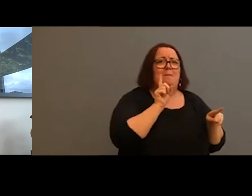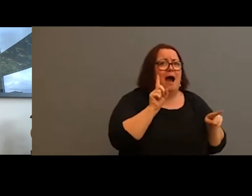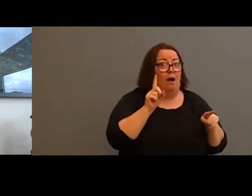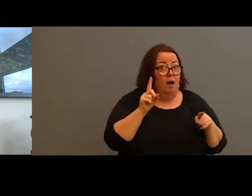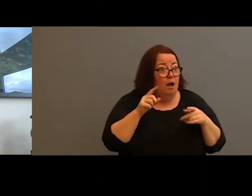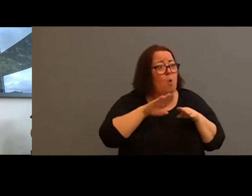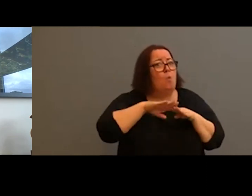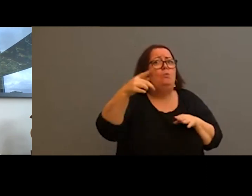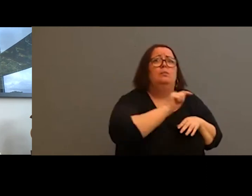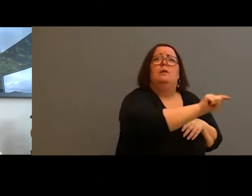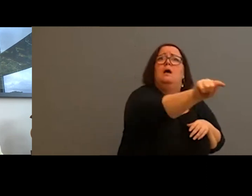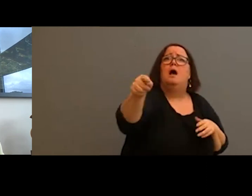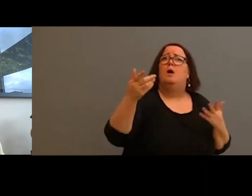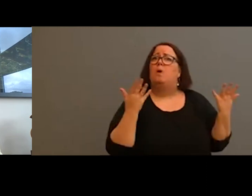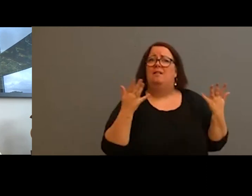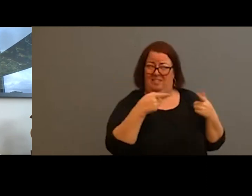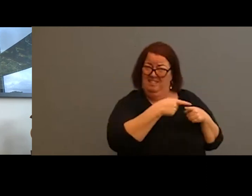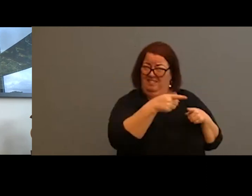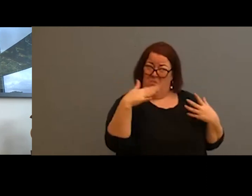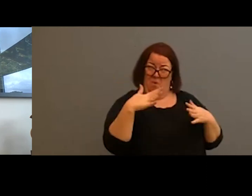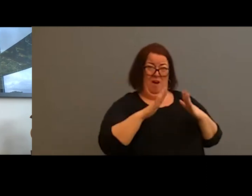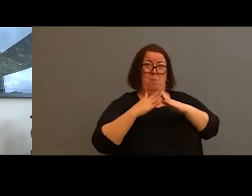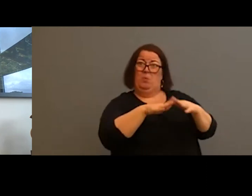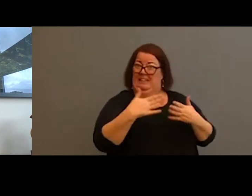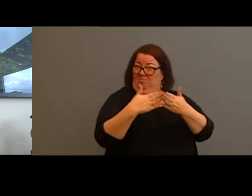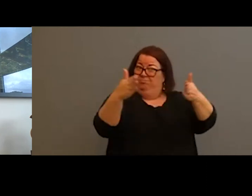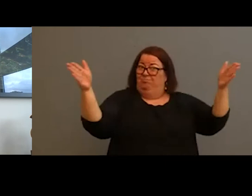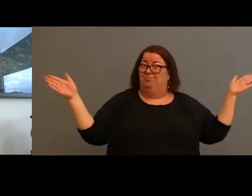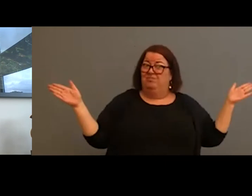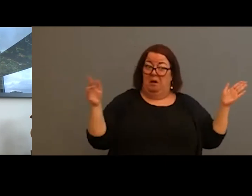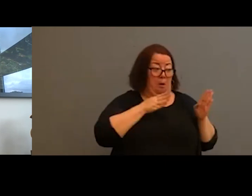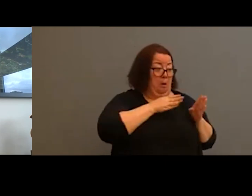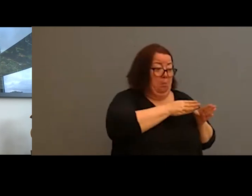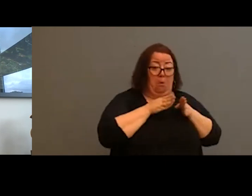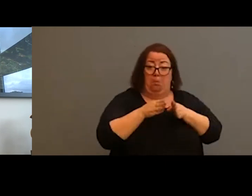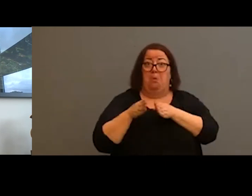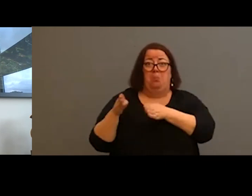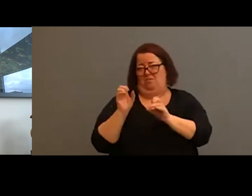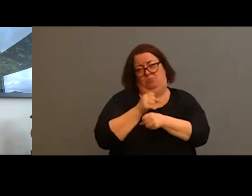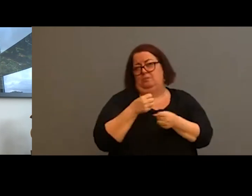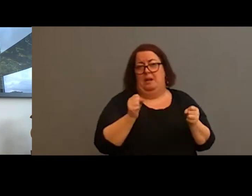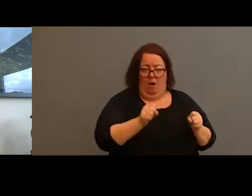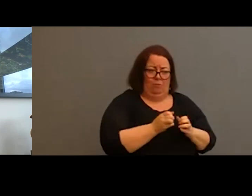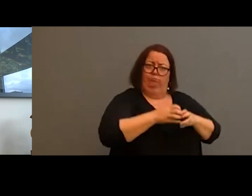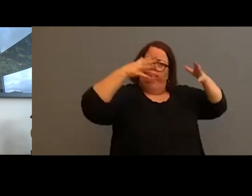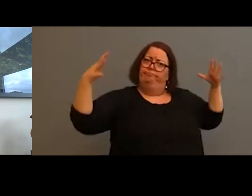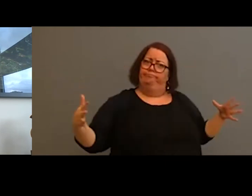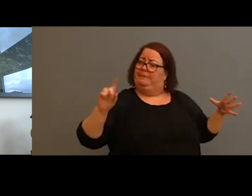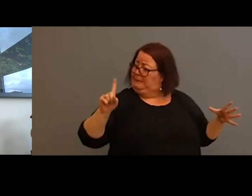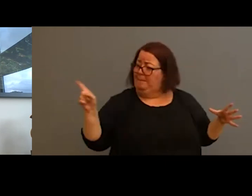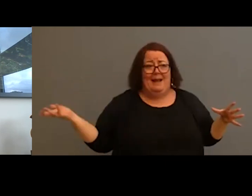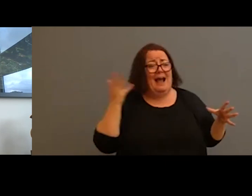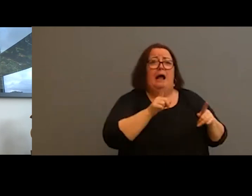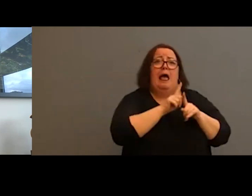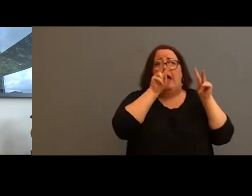of society. And this is not something we need to do to be nice to disabled people. This is something that will